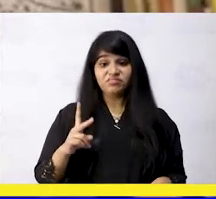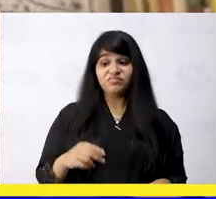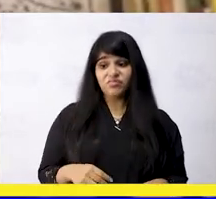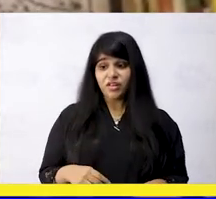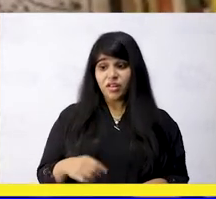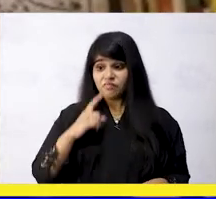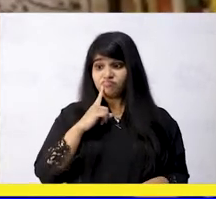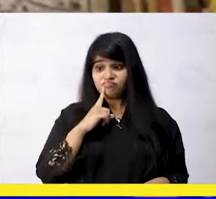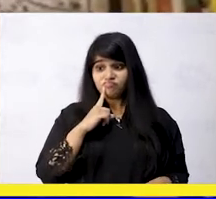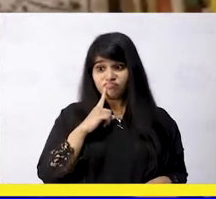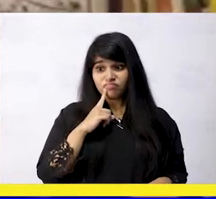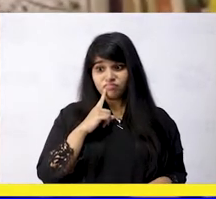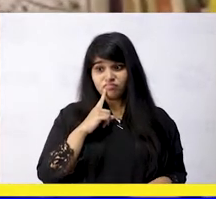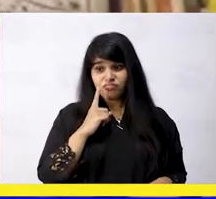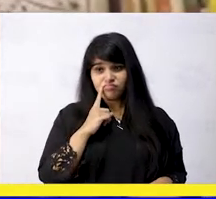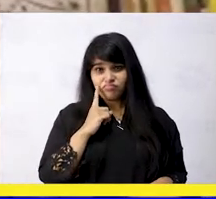Let me think about that.